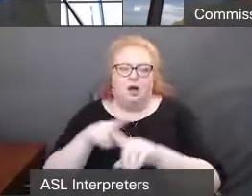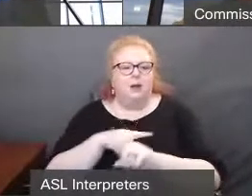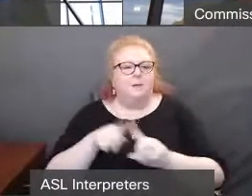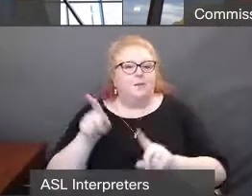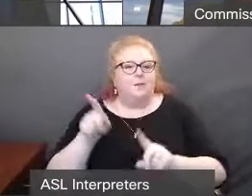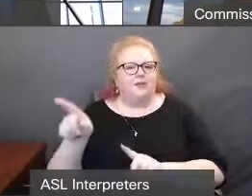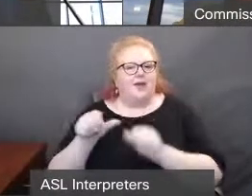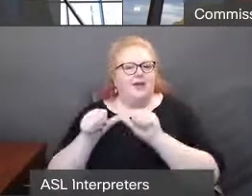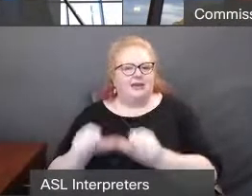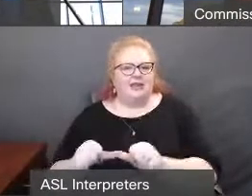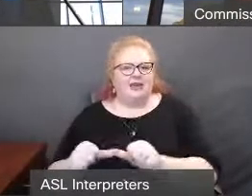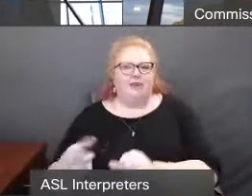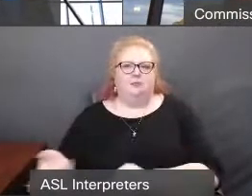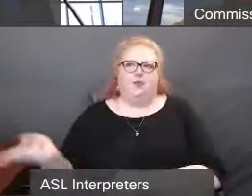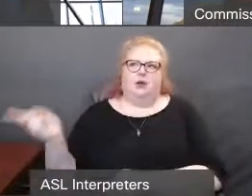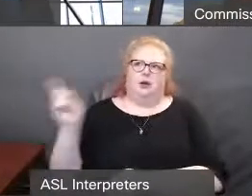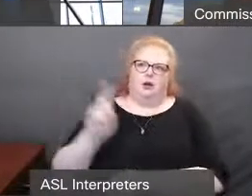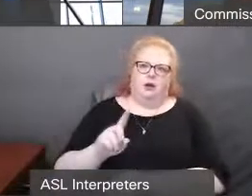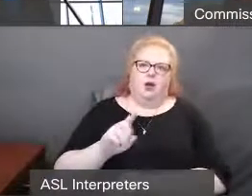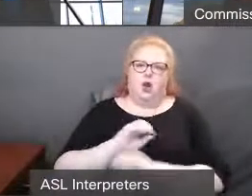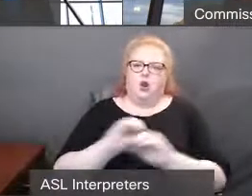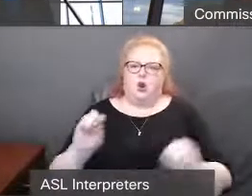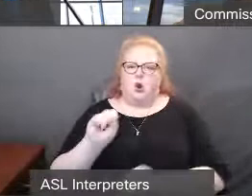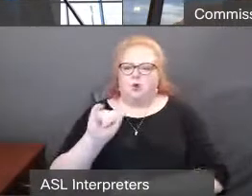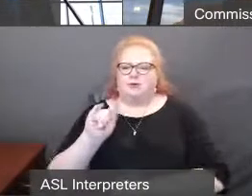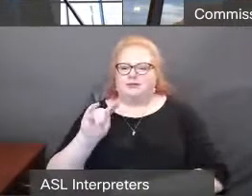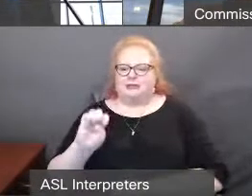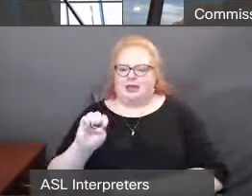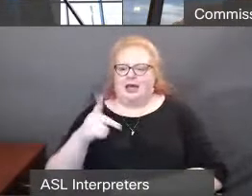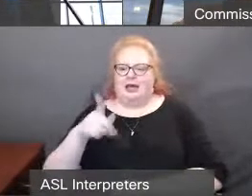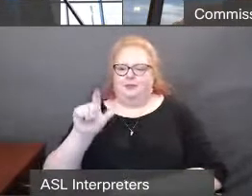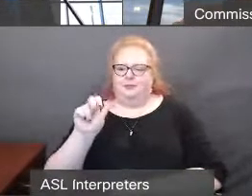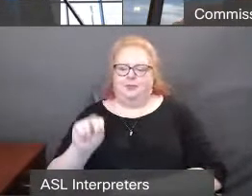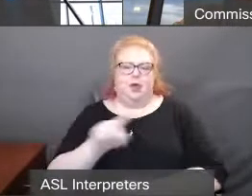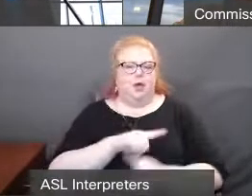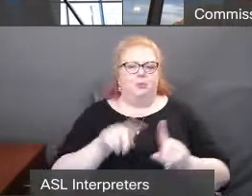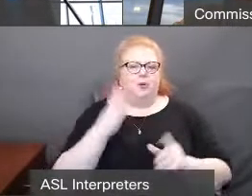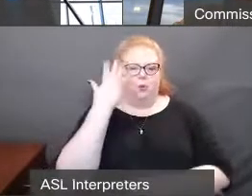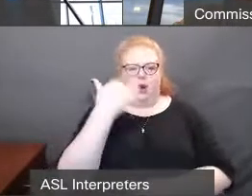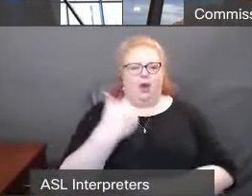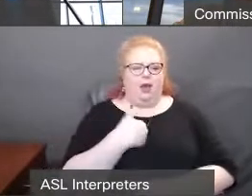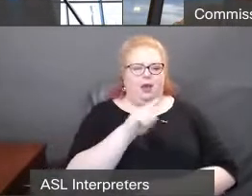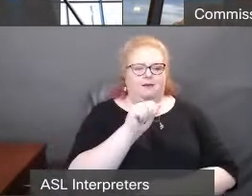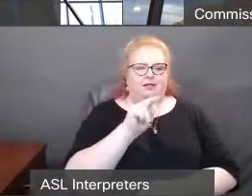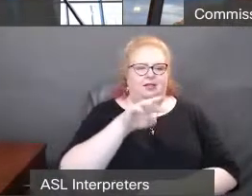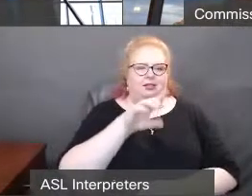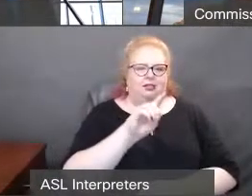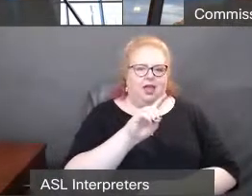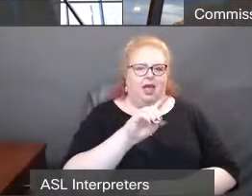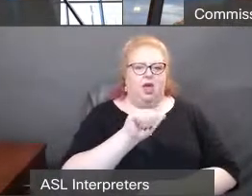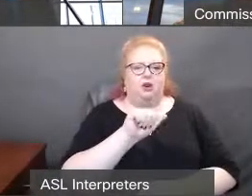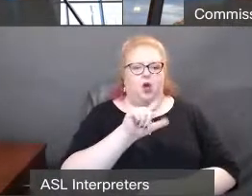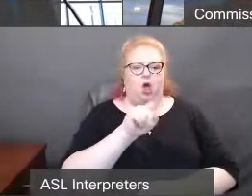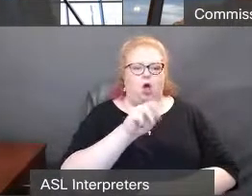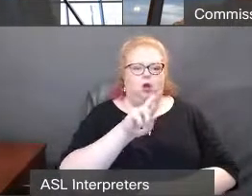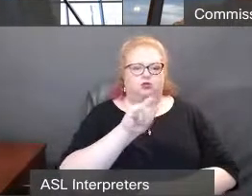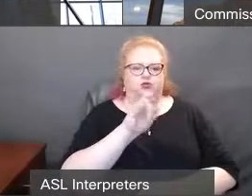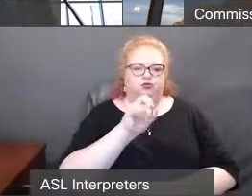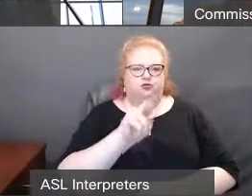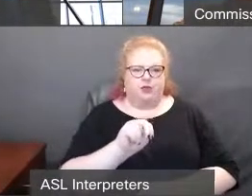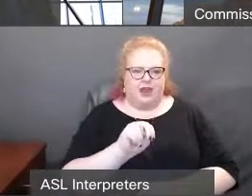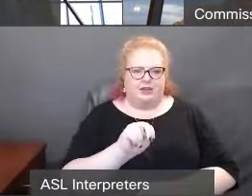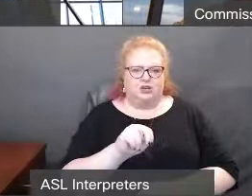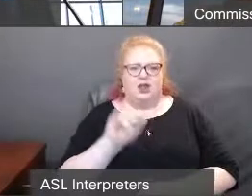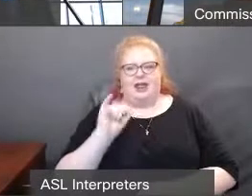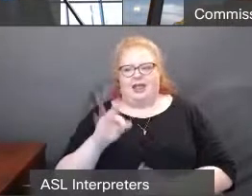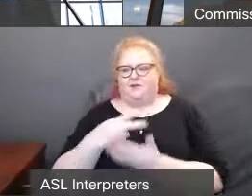no site plan. Why have a land alteration variance if you have to see the site plan? If you keep failing because we don't have a site